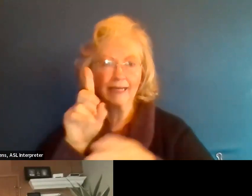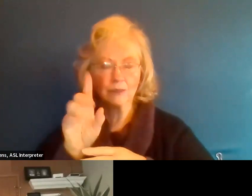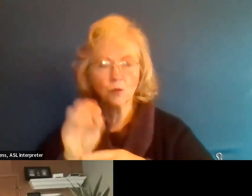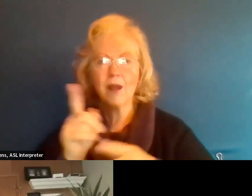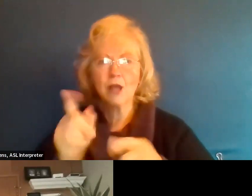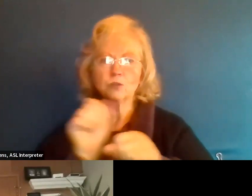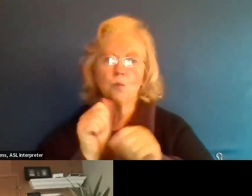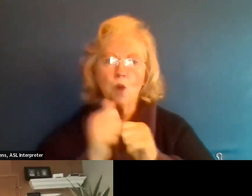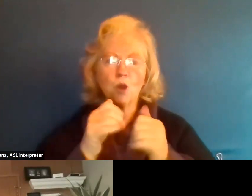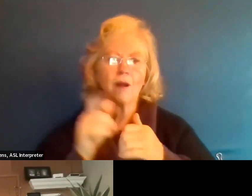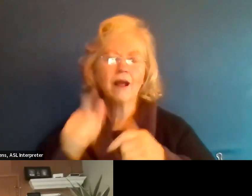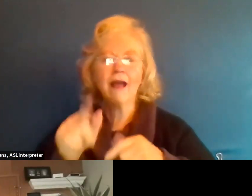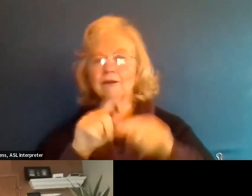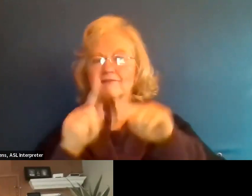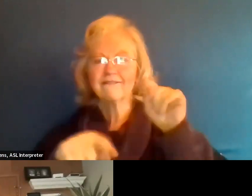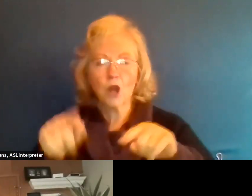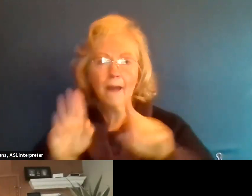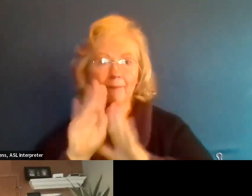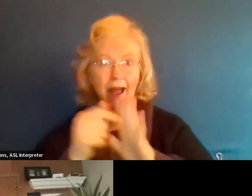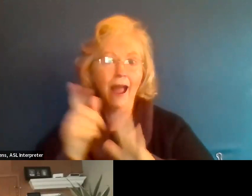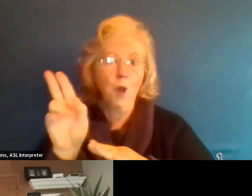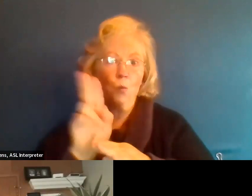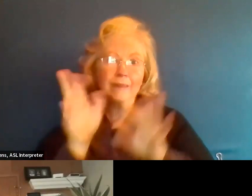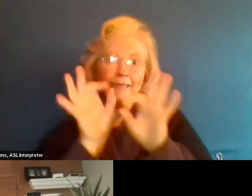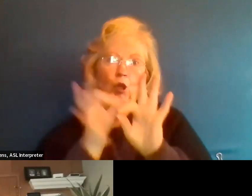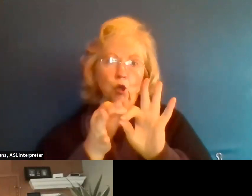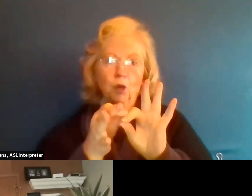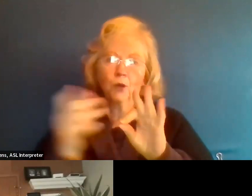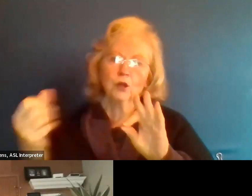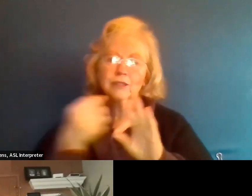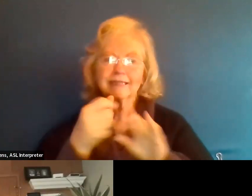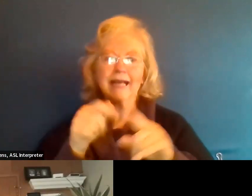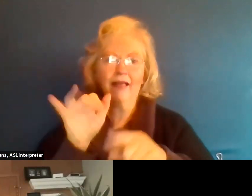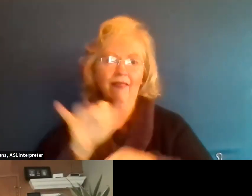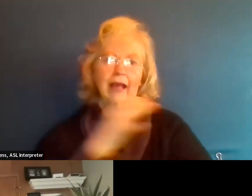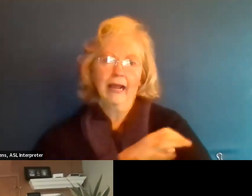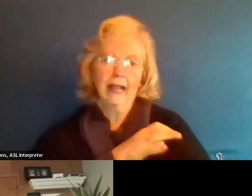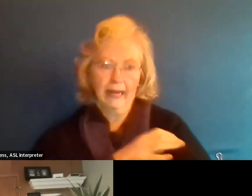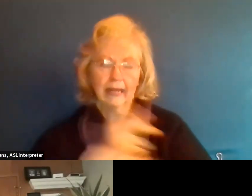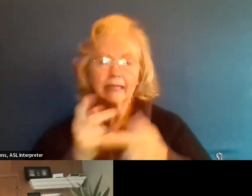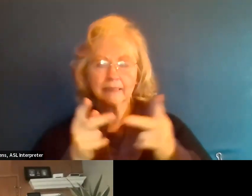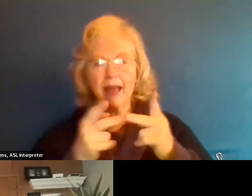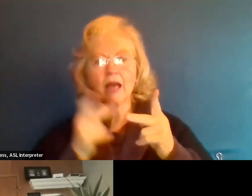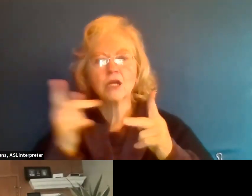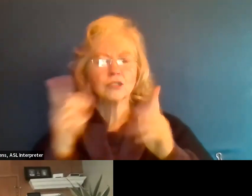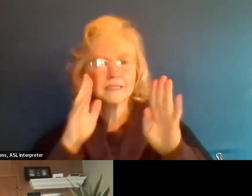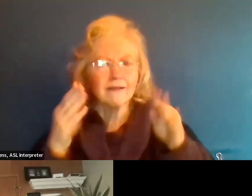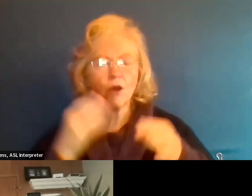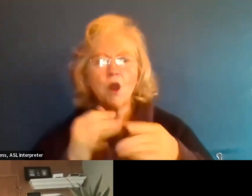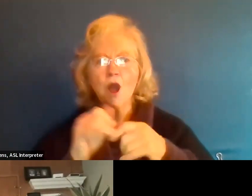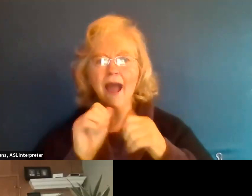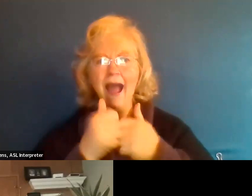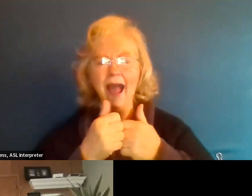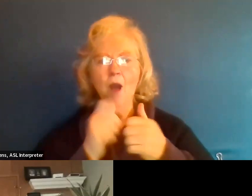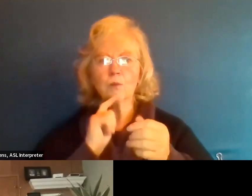clinically with patients with diverse backgrounds and using interpreters effectively in the clinical space. Her research focused on improving